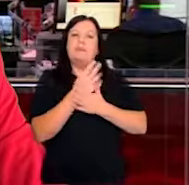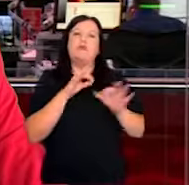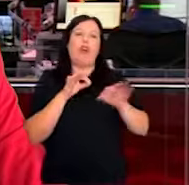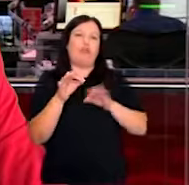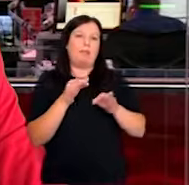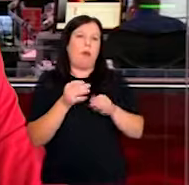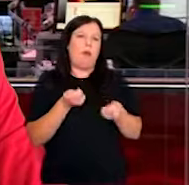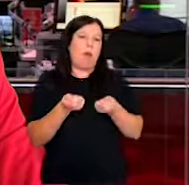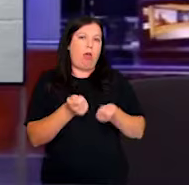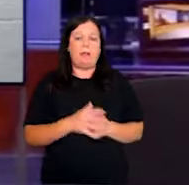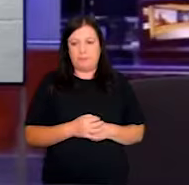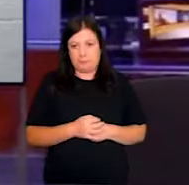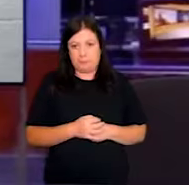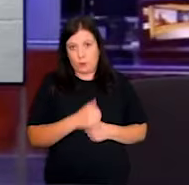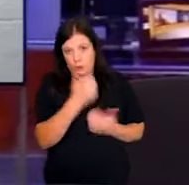Sir Michael.